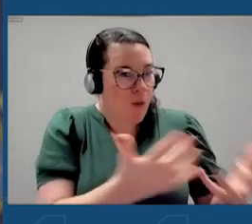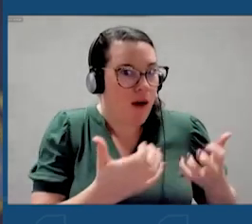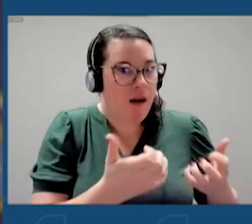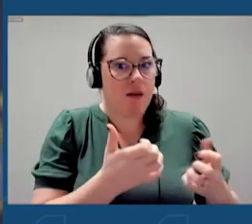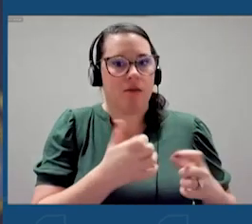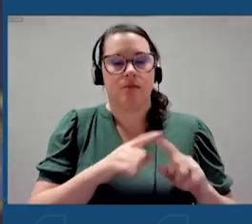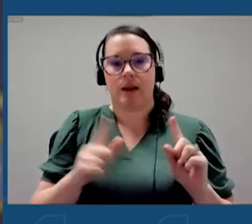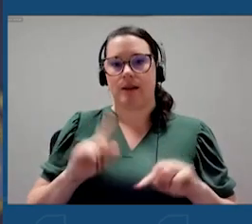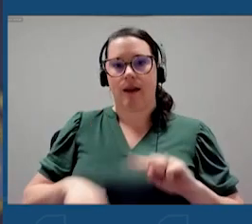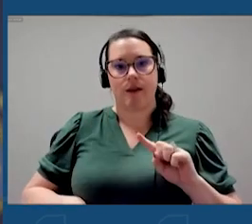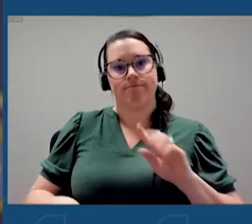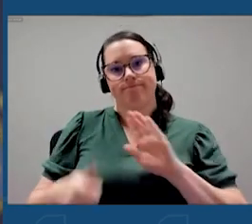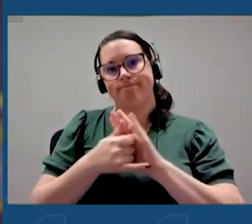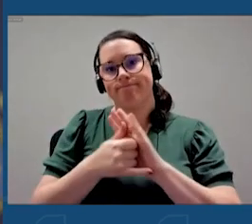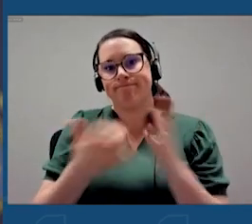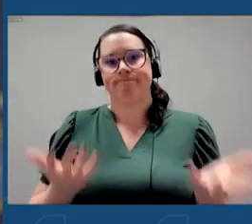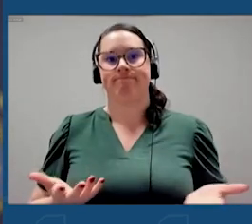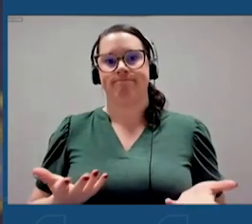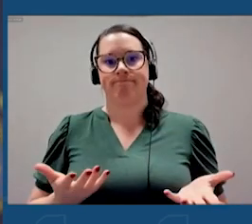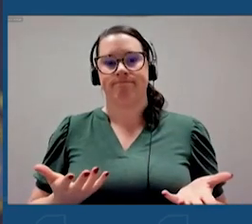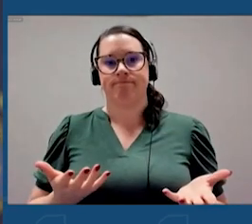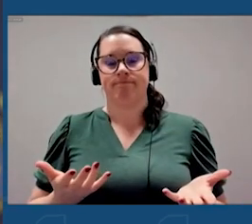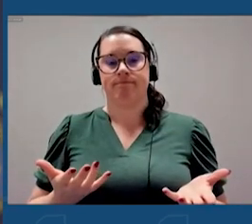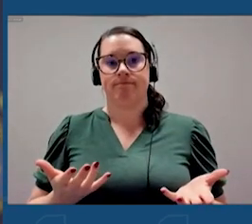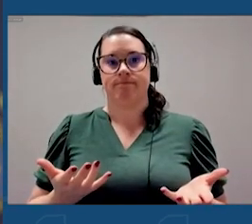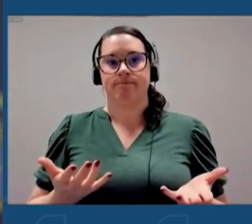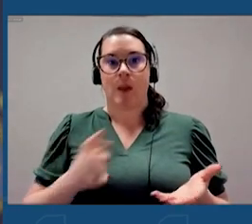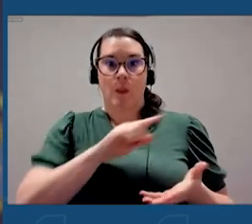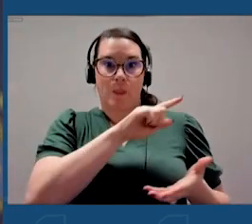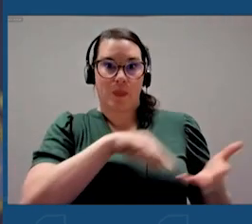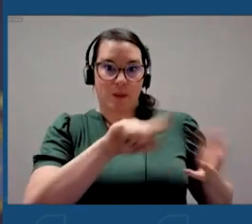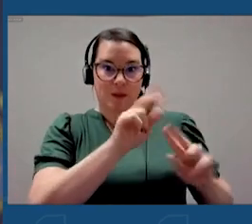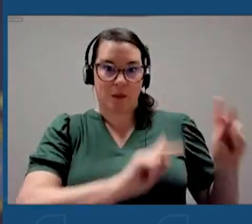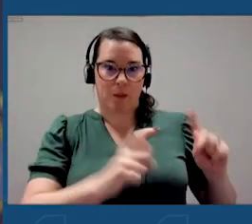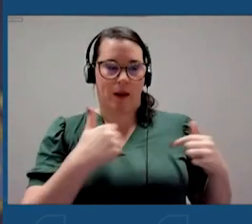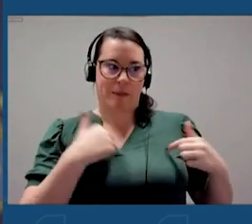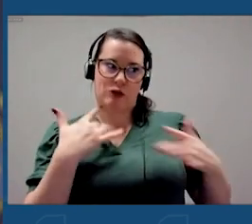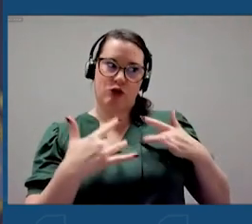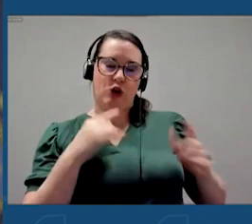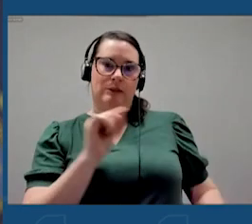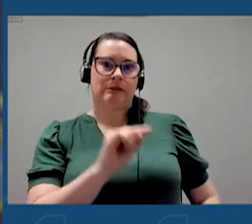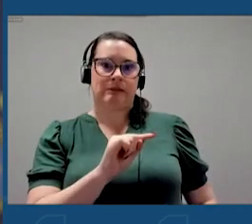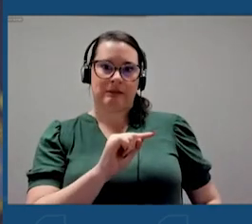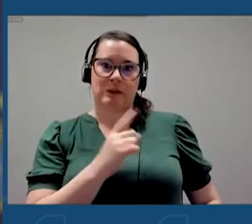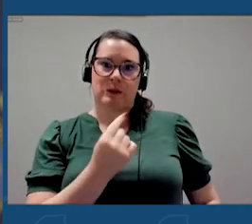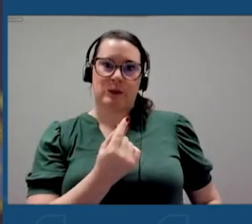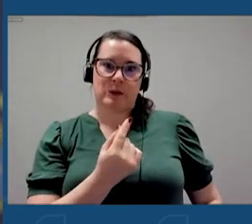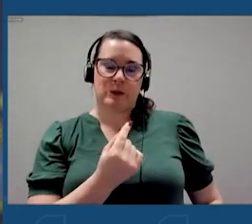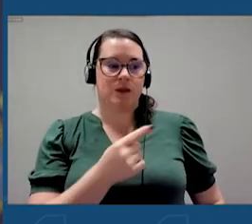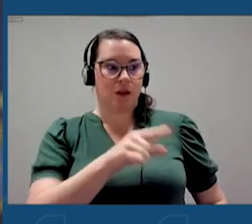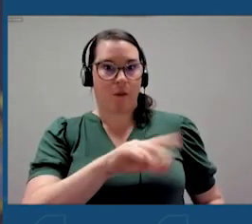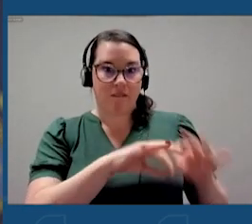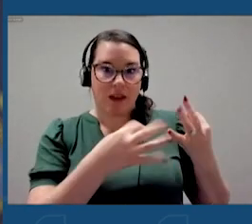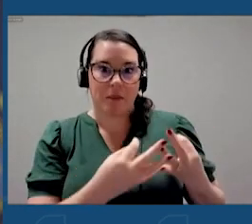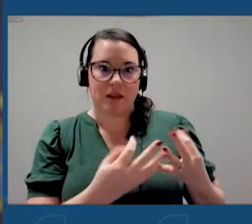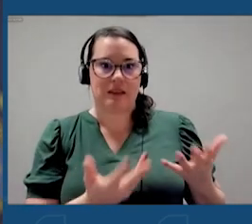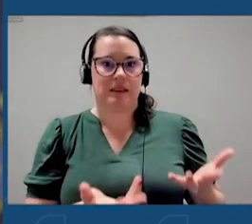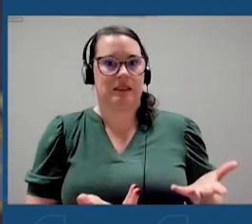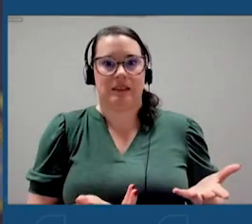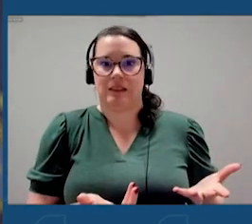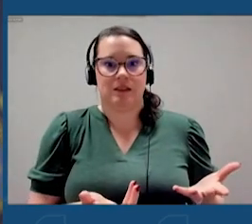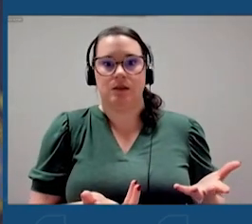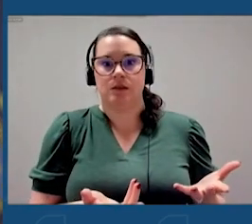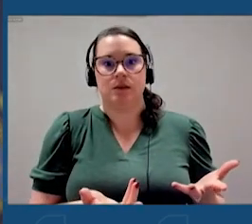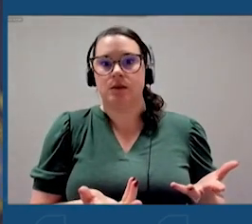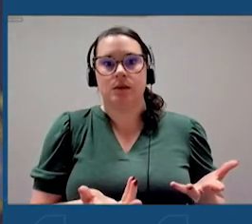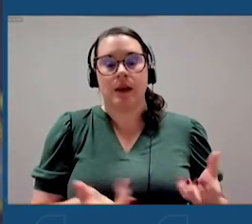can't. Those are the people that I worry about. It's those families. Because a